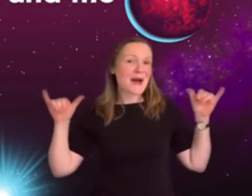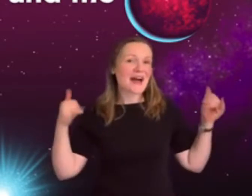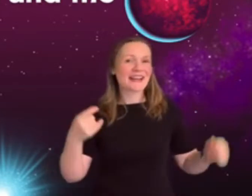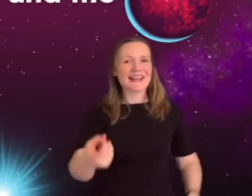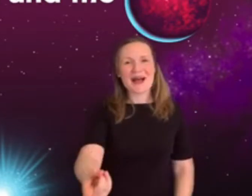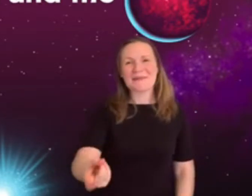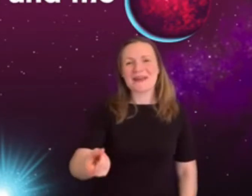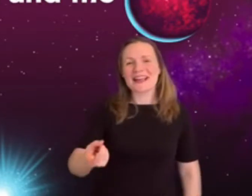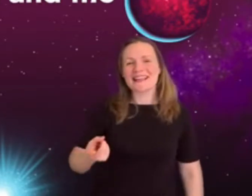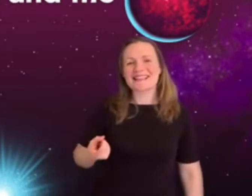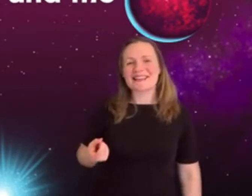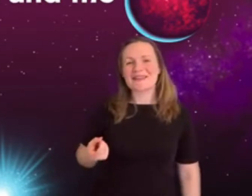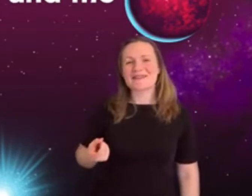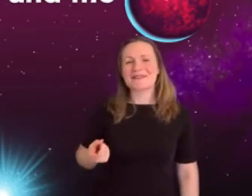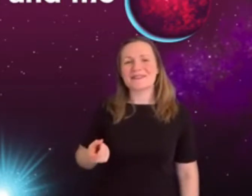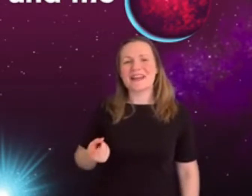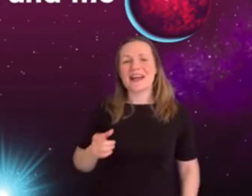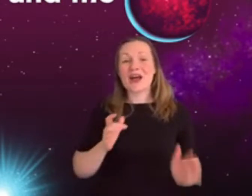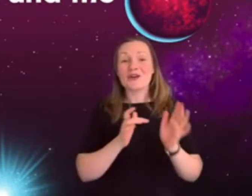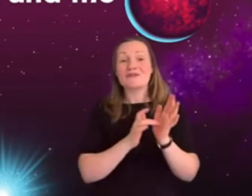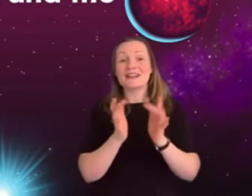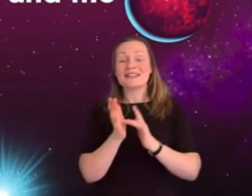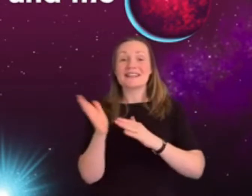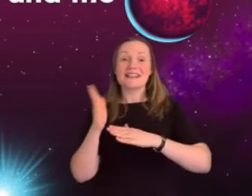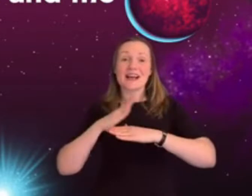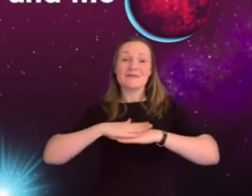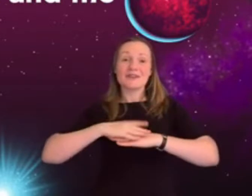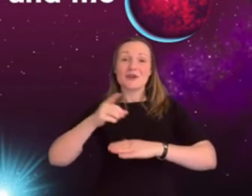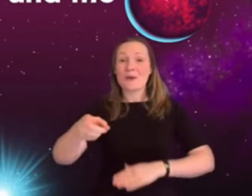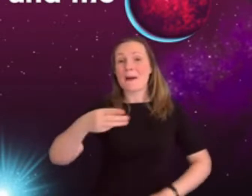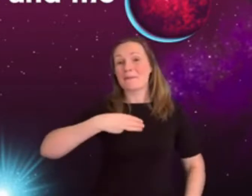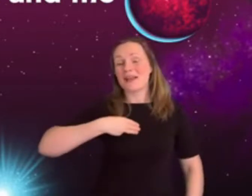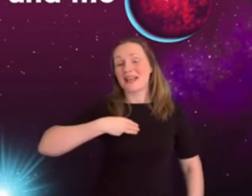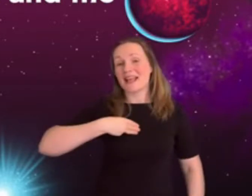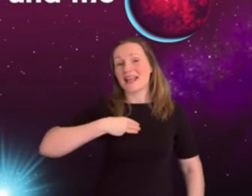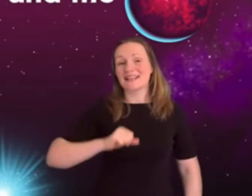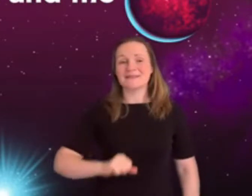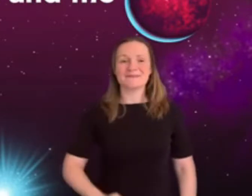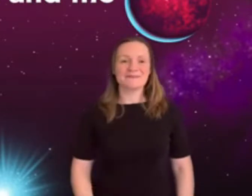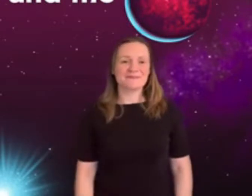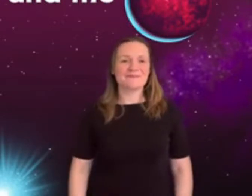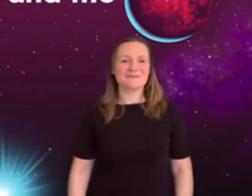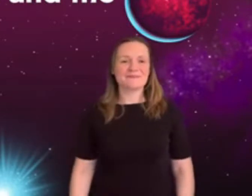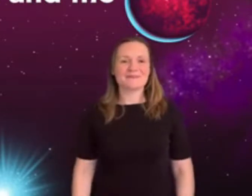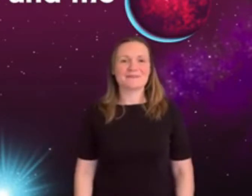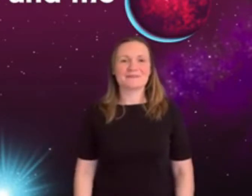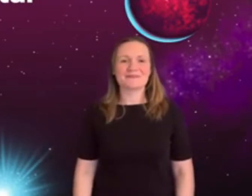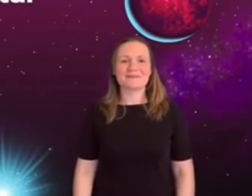There's a party coming soon. Christ has paid for you and me.